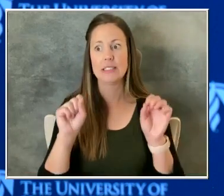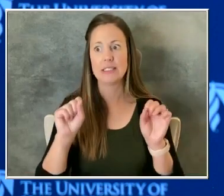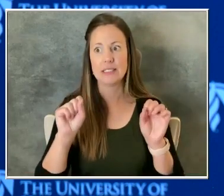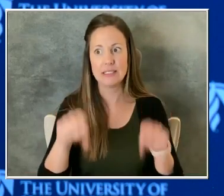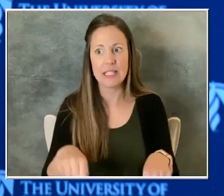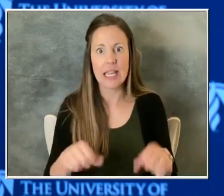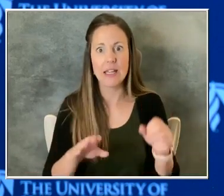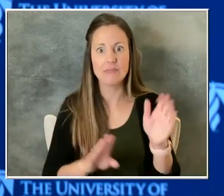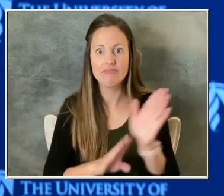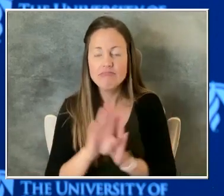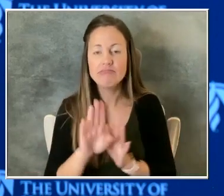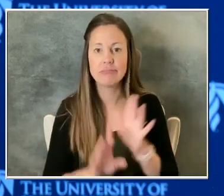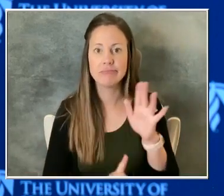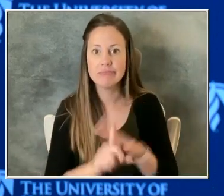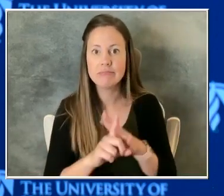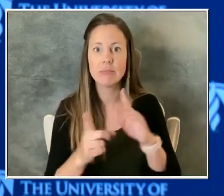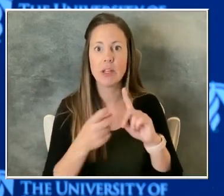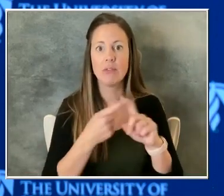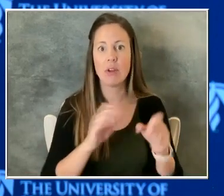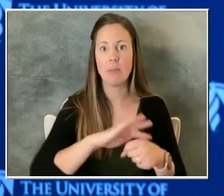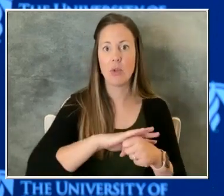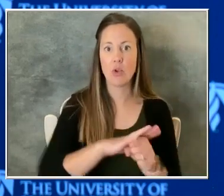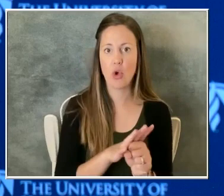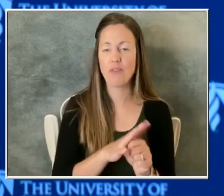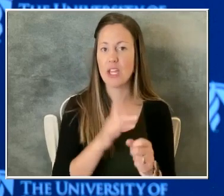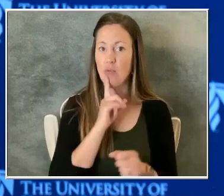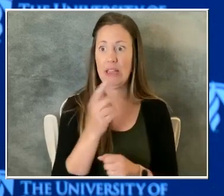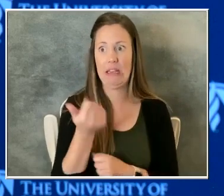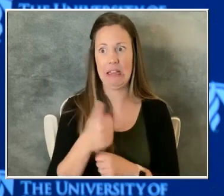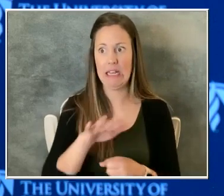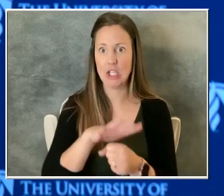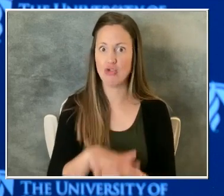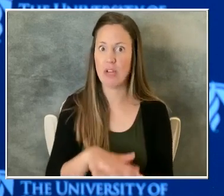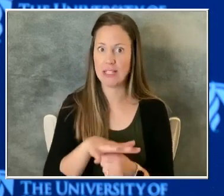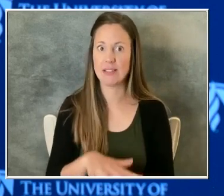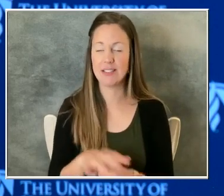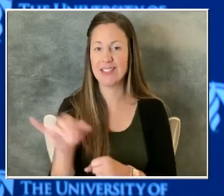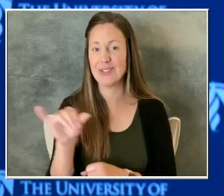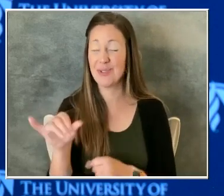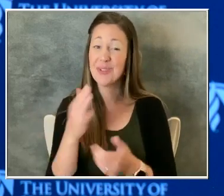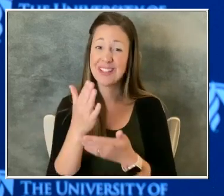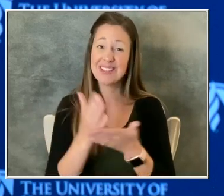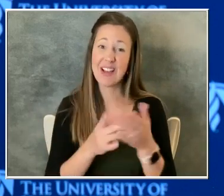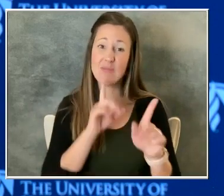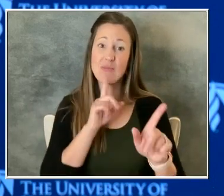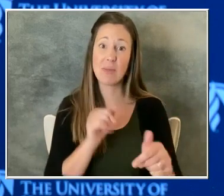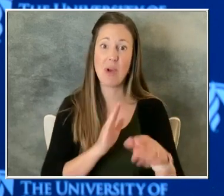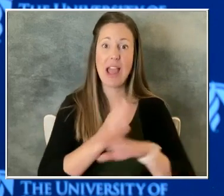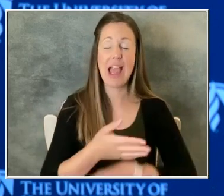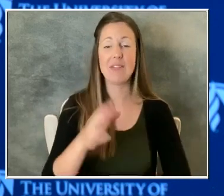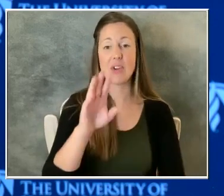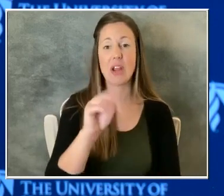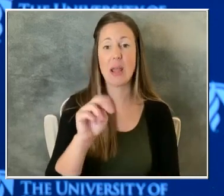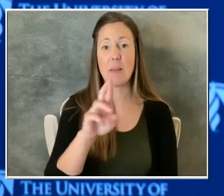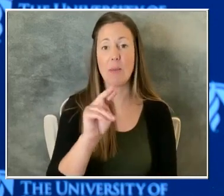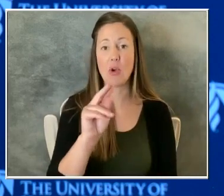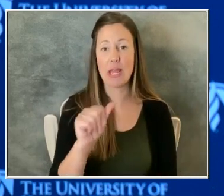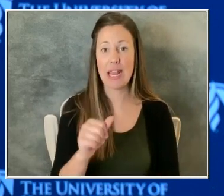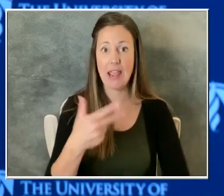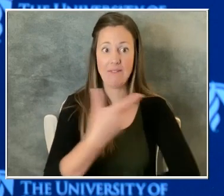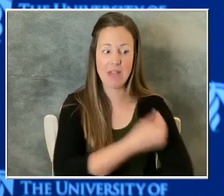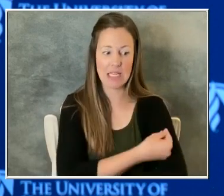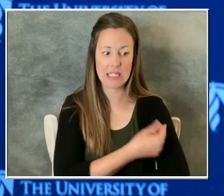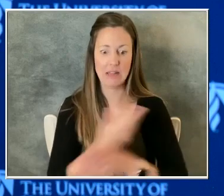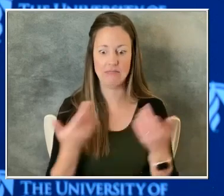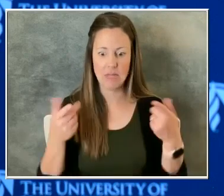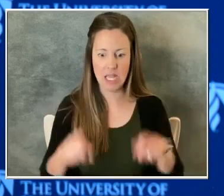general. And just like you said, Steve, really any stress. And I think there are even case reports even after getting the mRNA vaccine of shingles. What